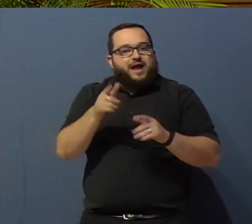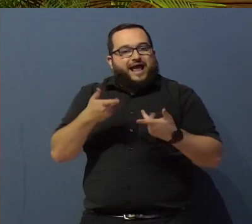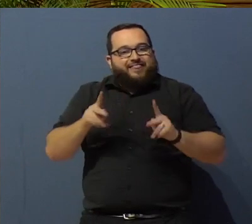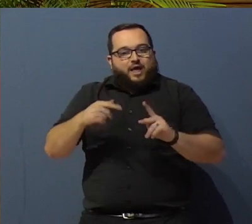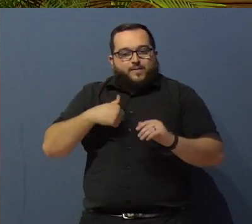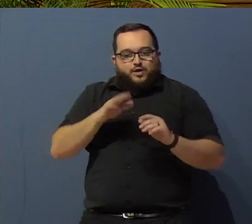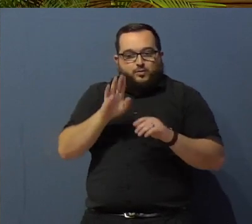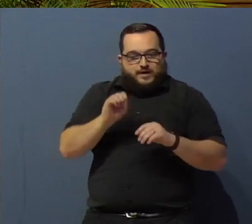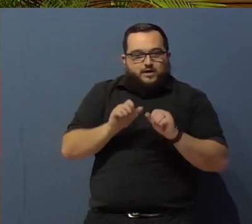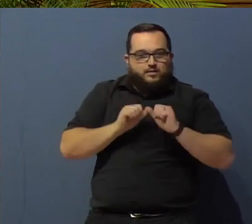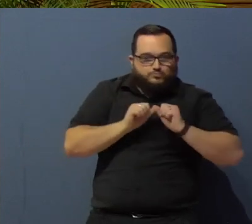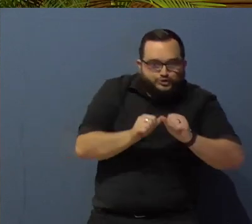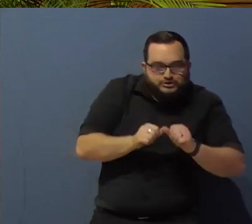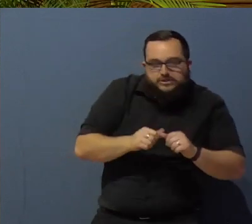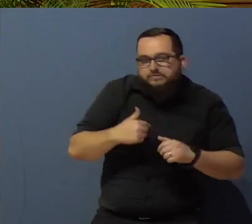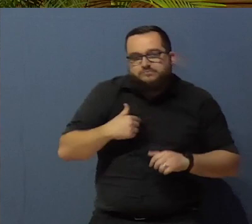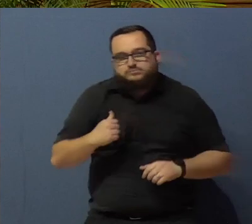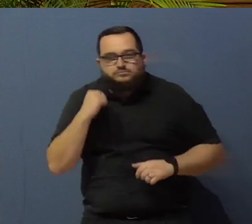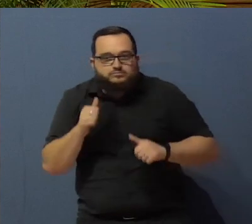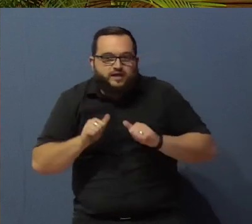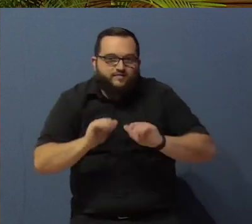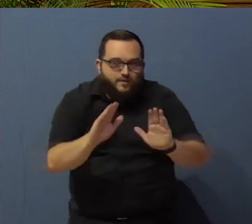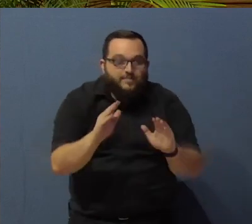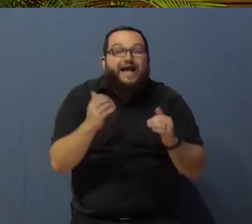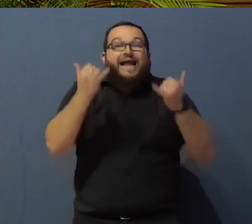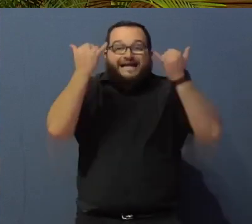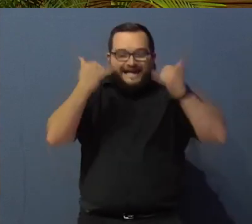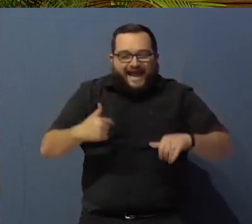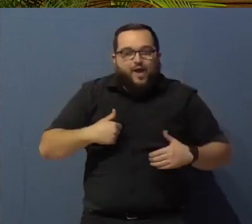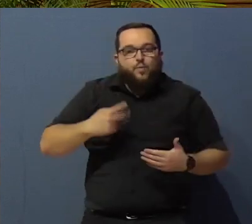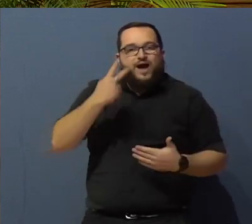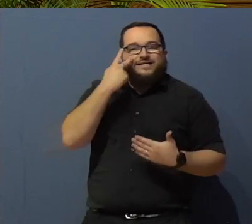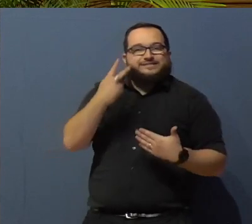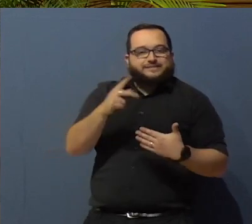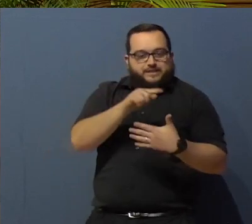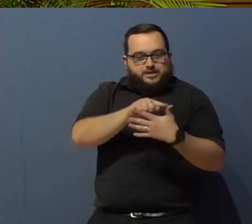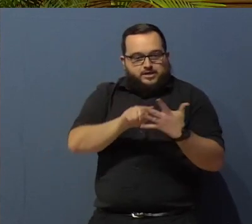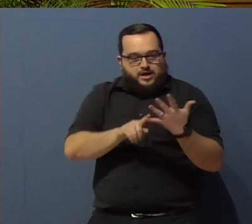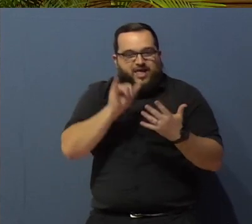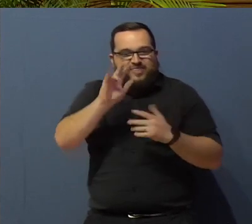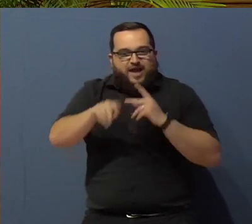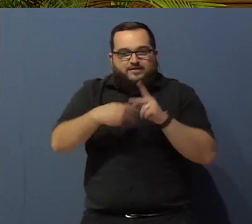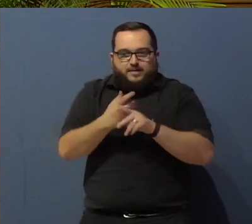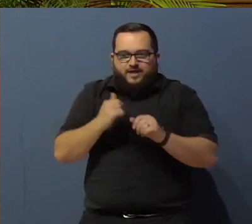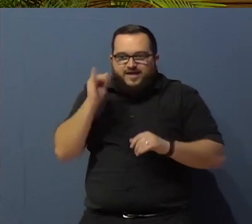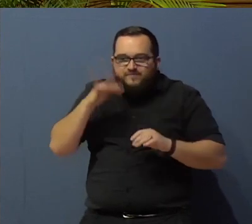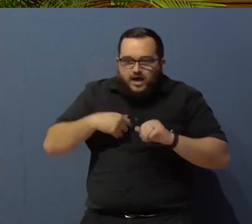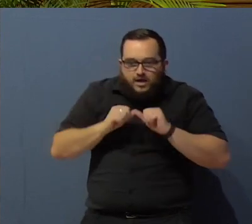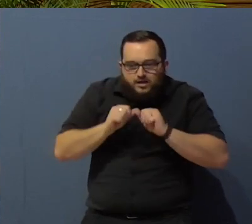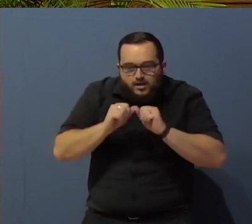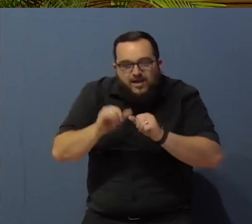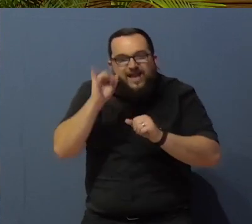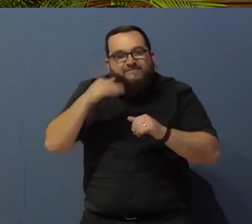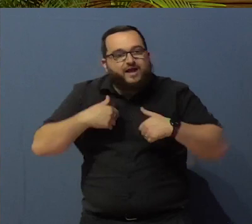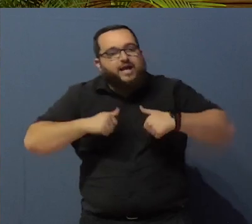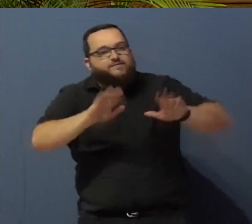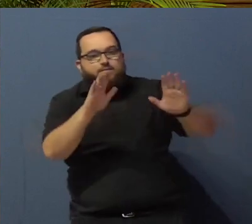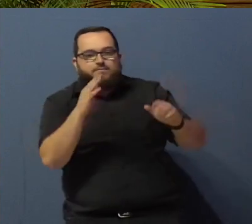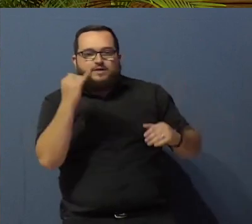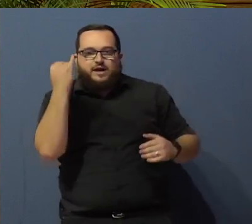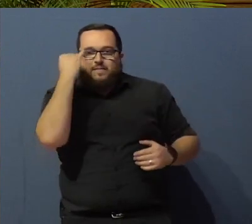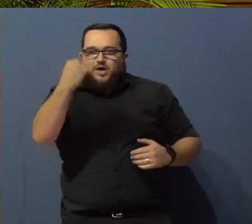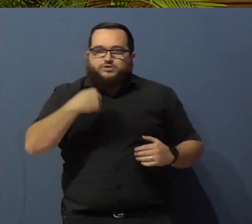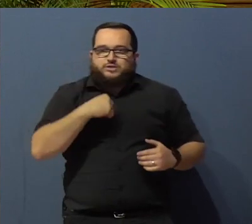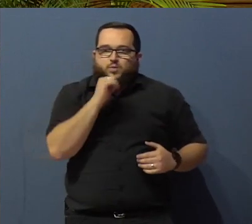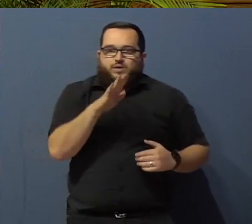refusing to give up. And now I'm seeing the fruits of perseverance can produce. A